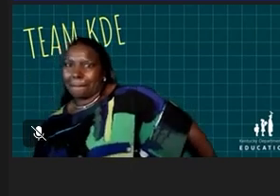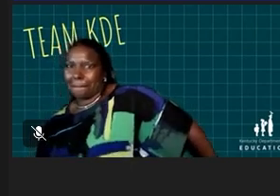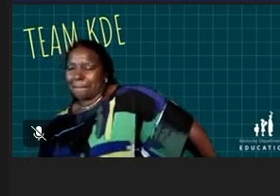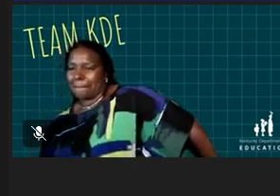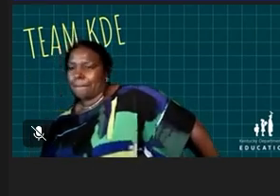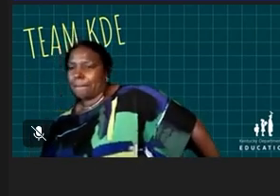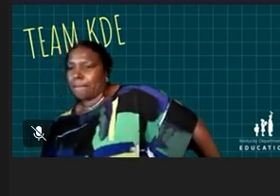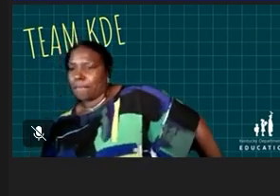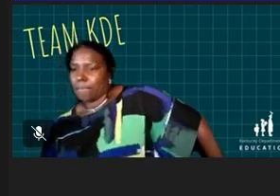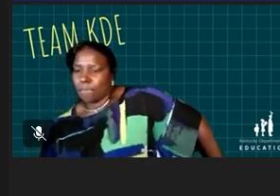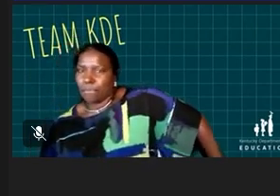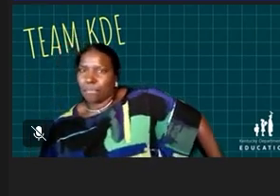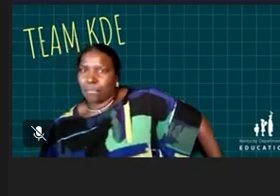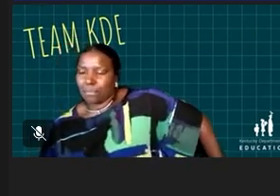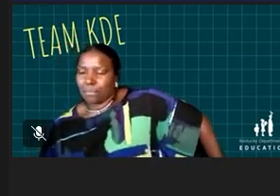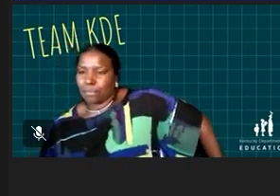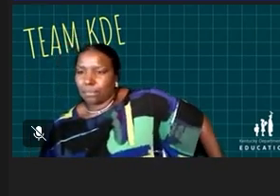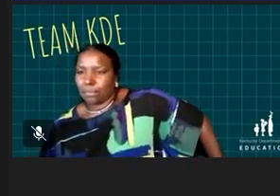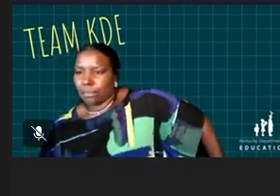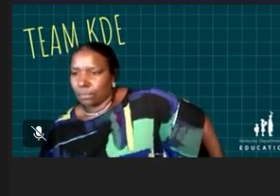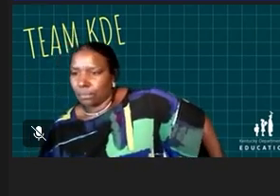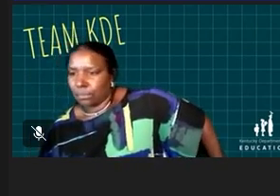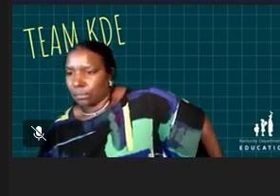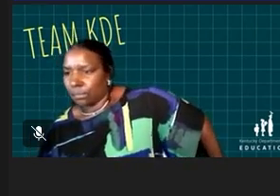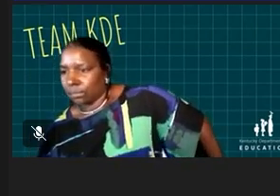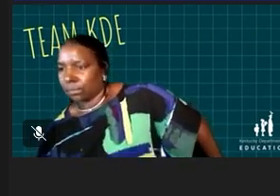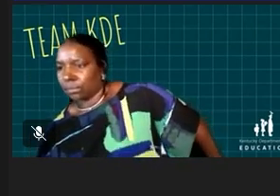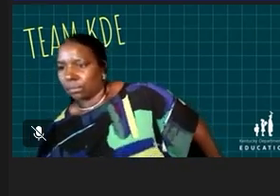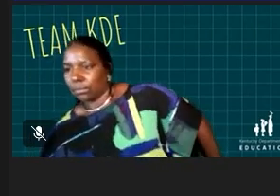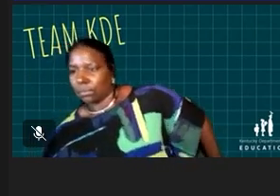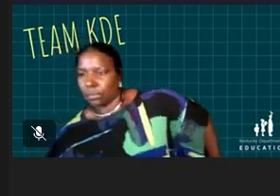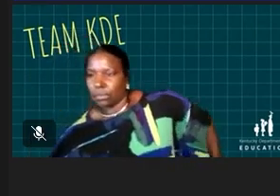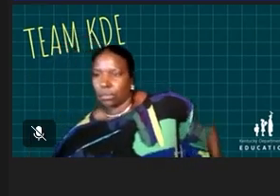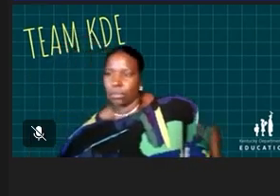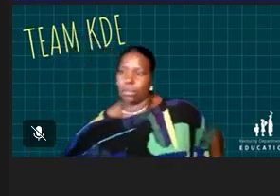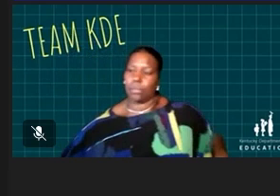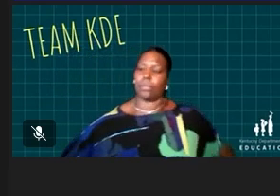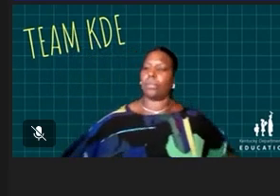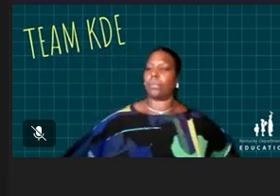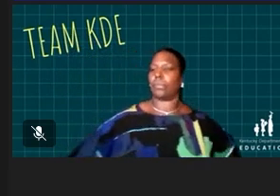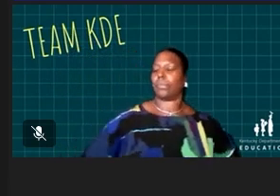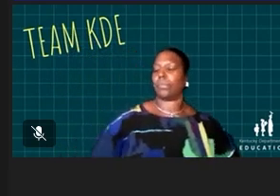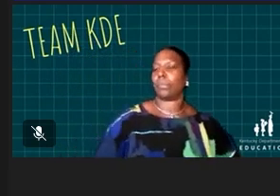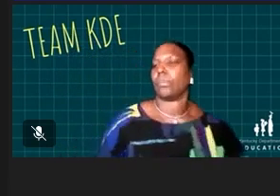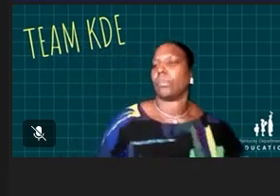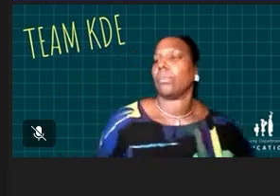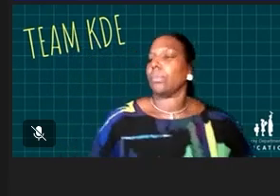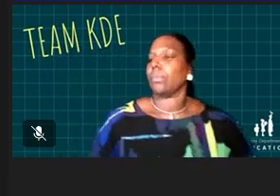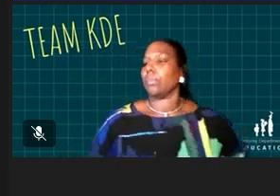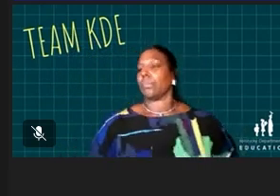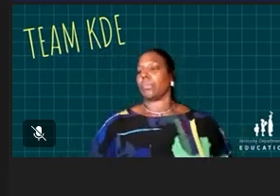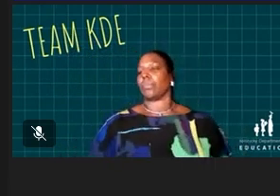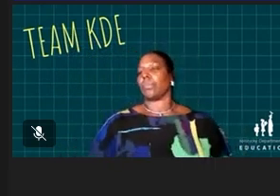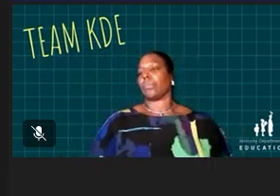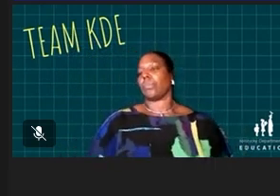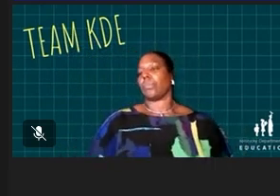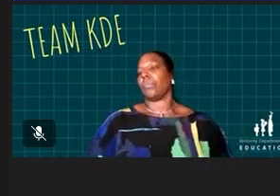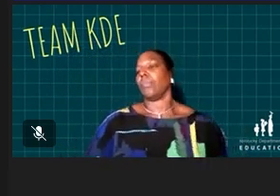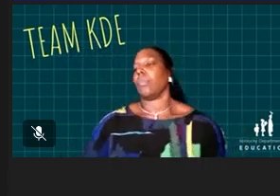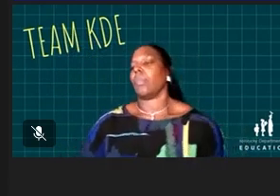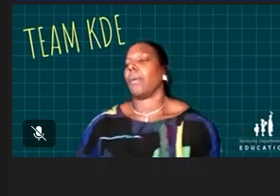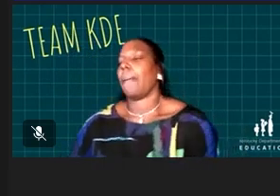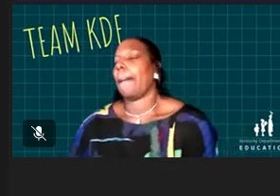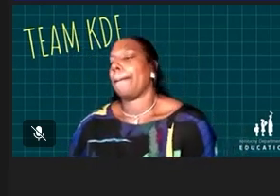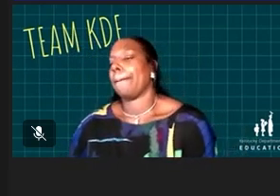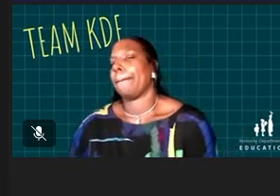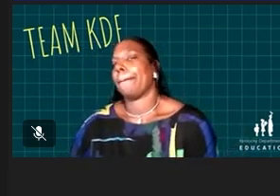end of the relevant funding year. So for the funding year that we're going into, everything has to be in place and operational by June 30th